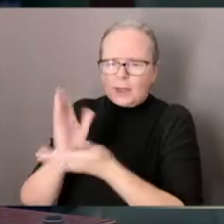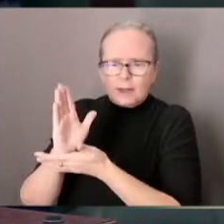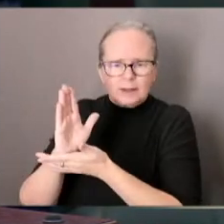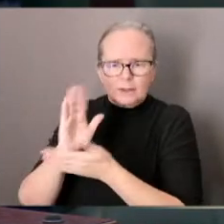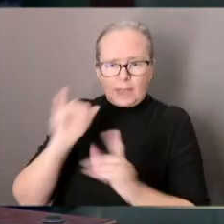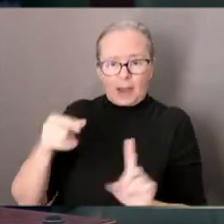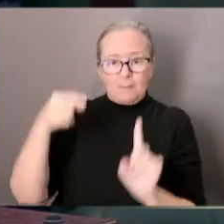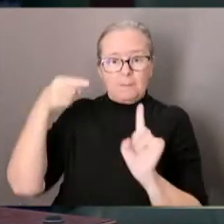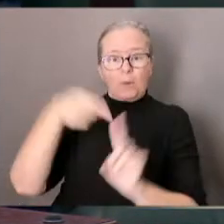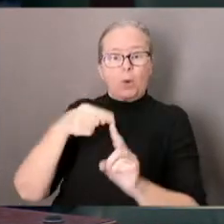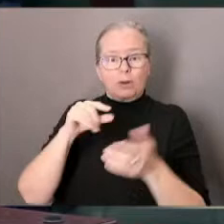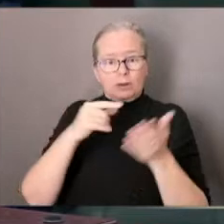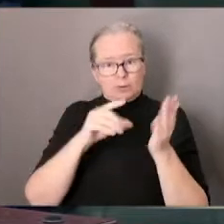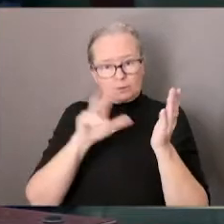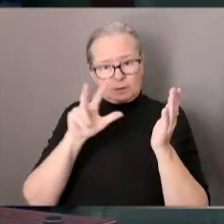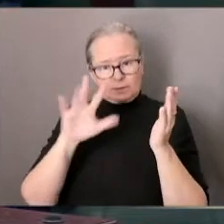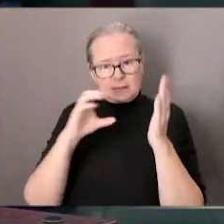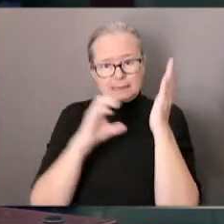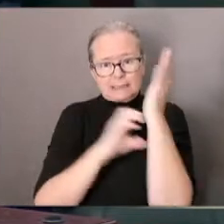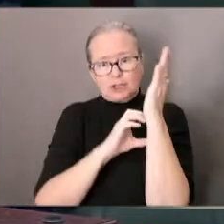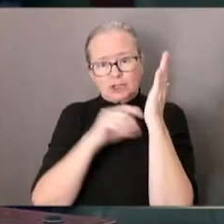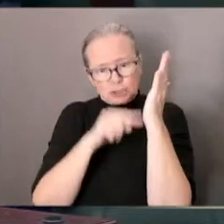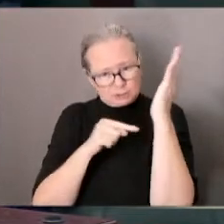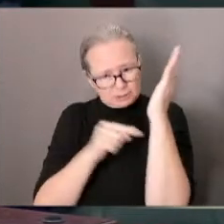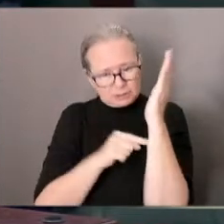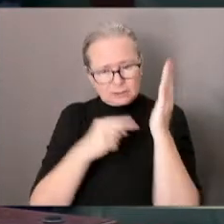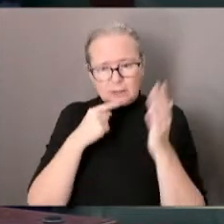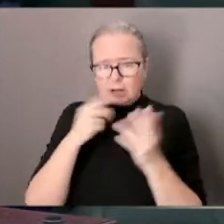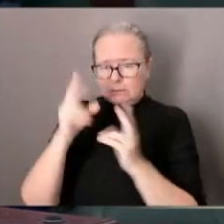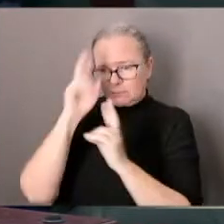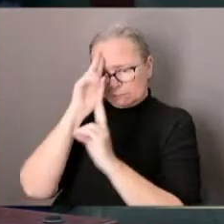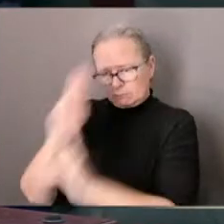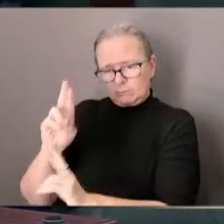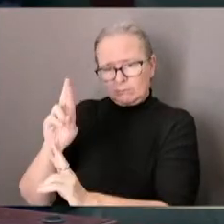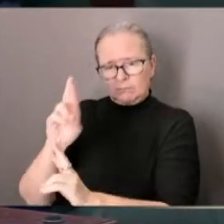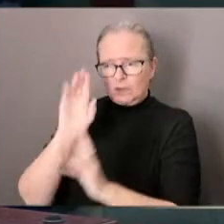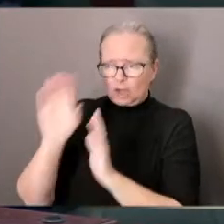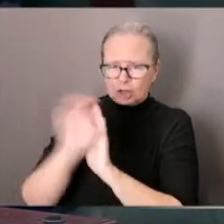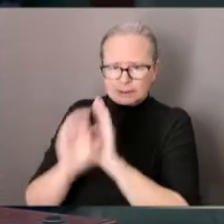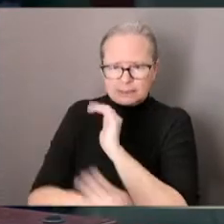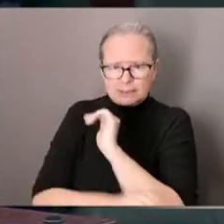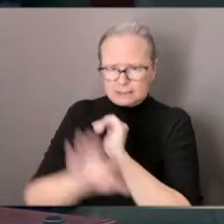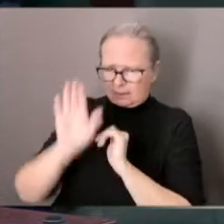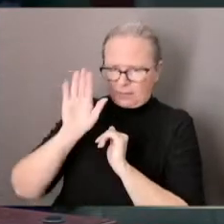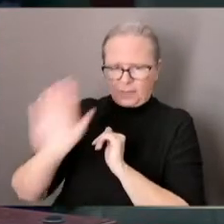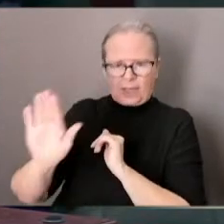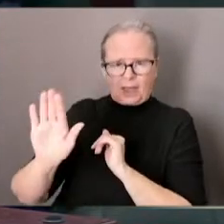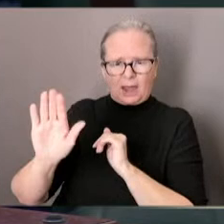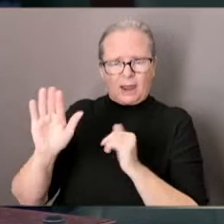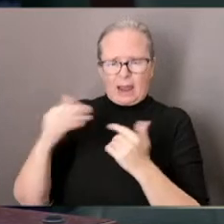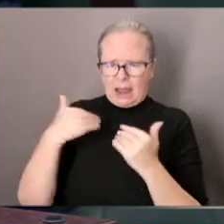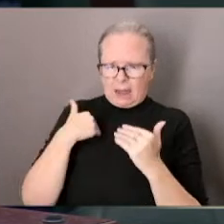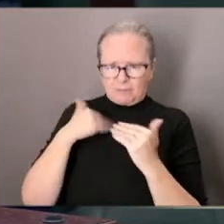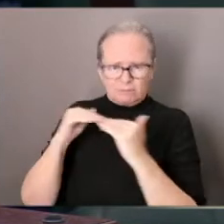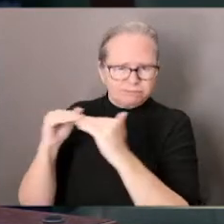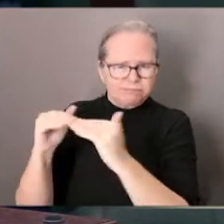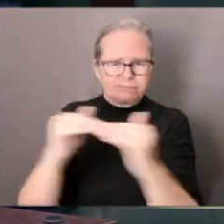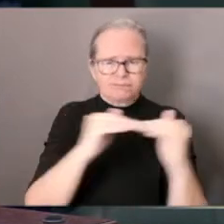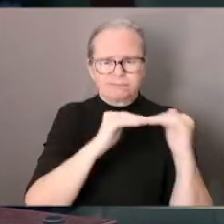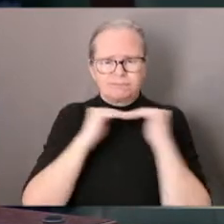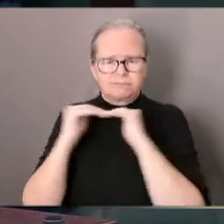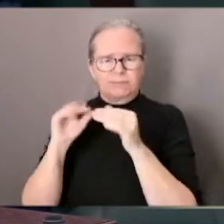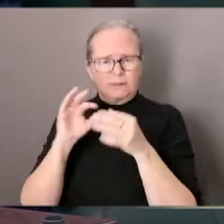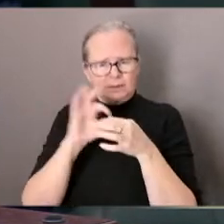charter I respect the Constitution I respect that we have a nation-to-nation relationship with First Nations and I'm looking forward to identifying those